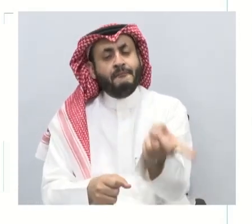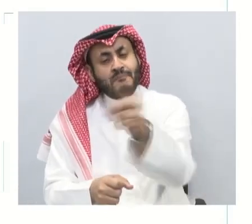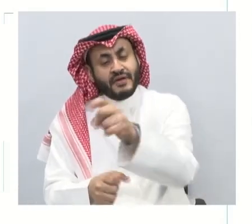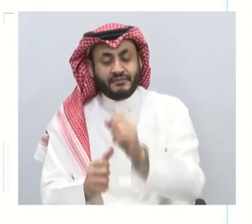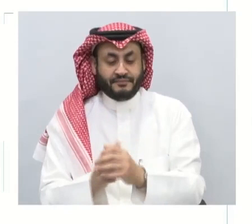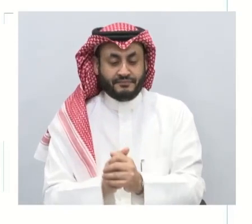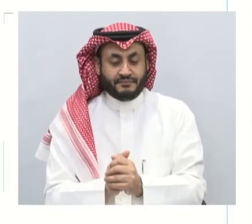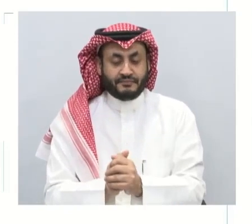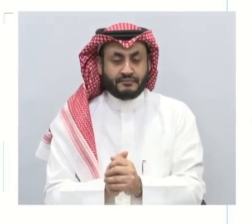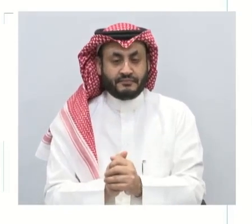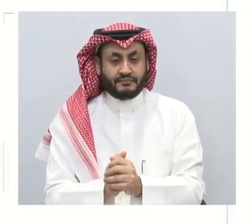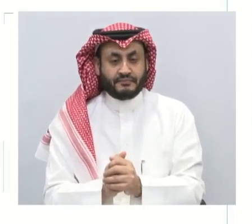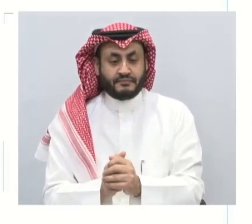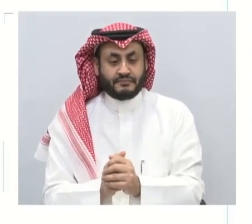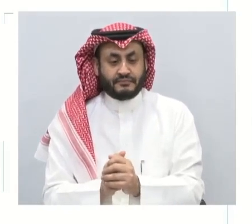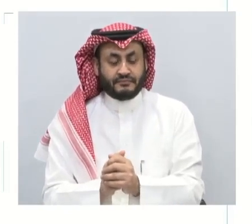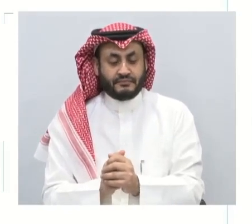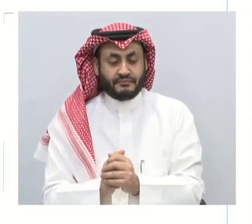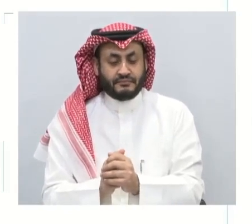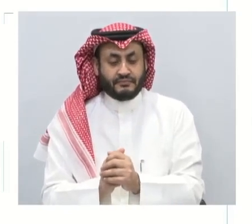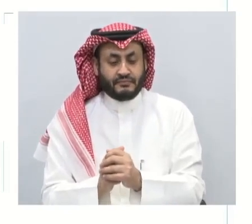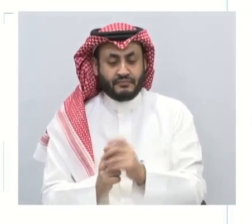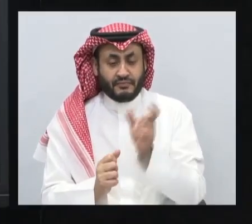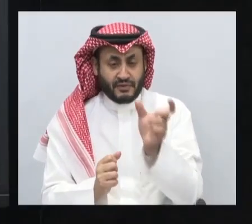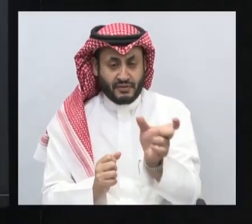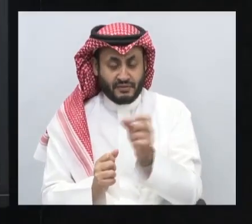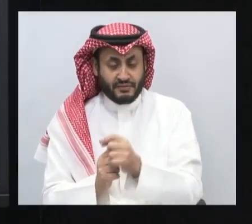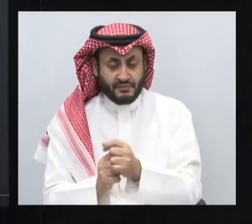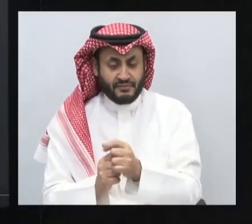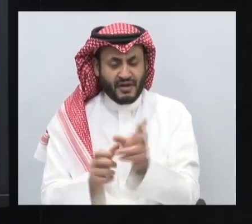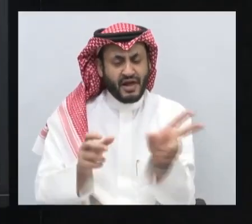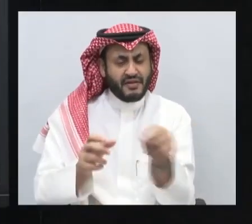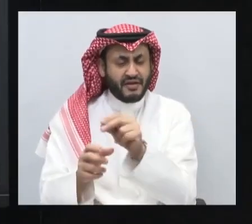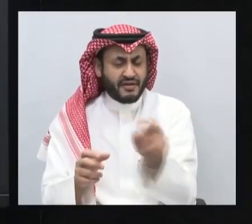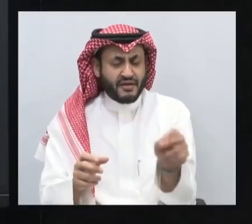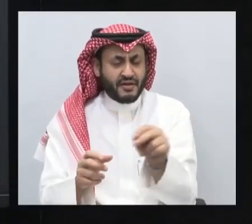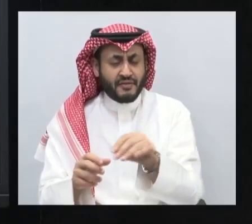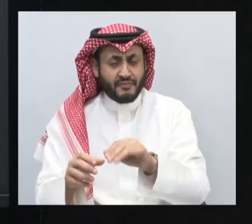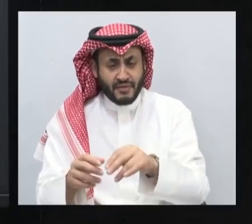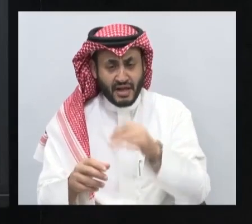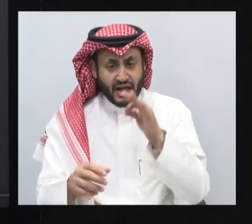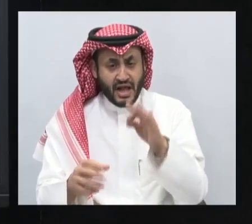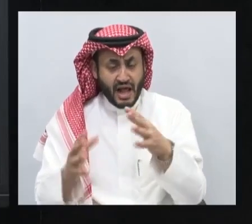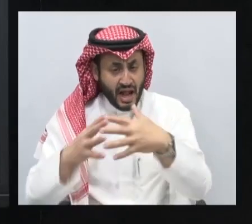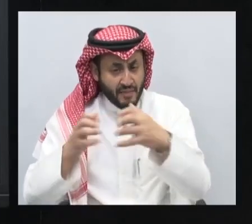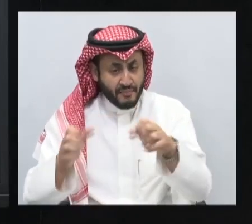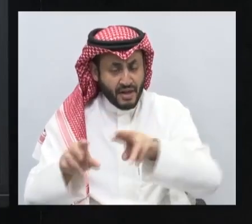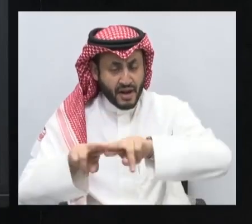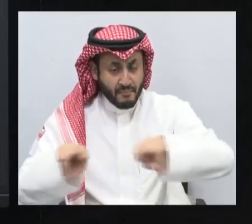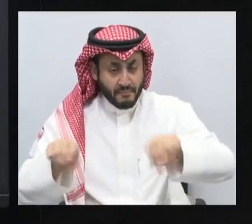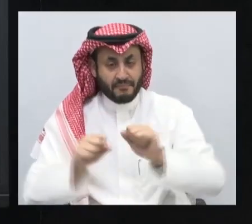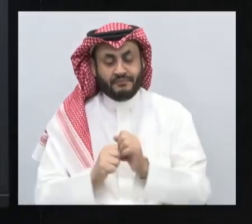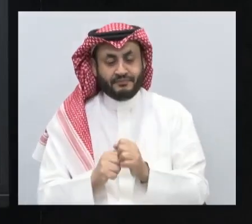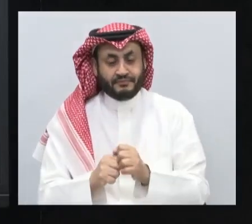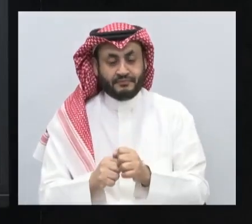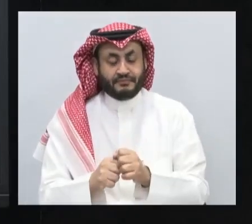means, which indicates the future. It has nothing to do with go. They are similar, but it's completely different. Here, going to indicates the